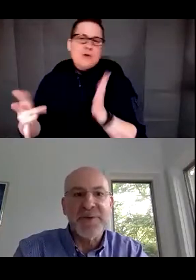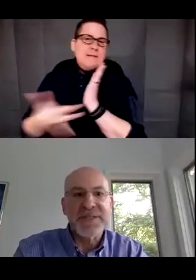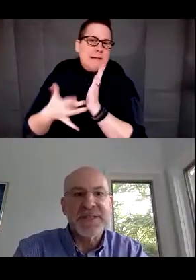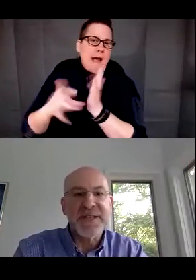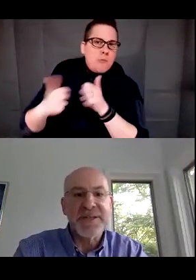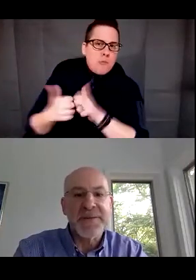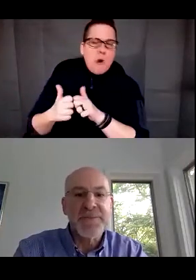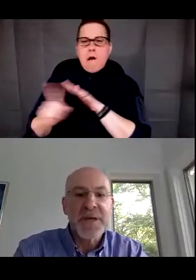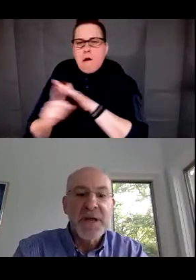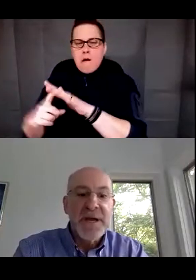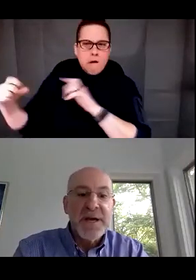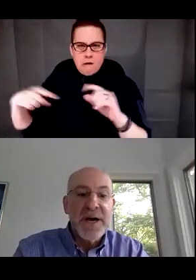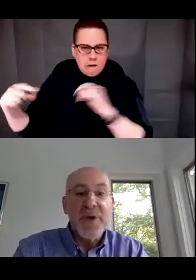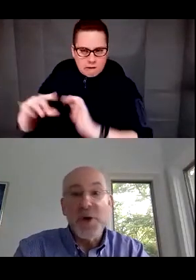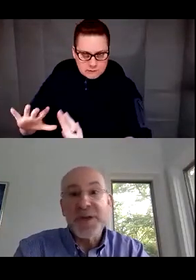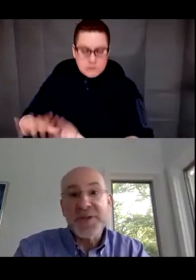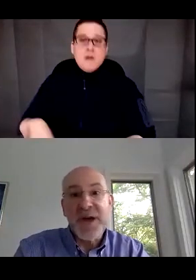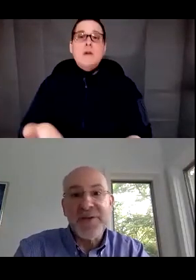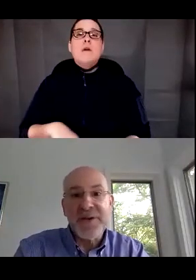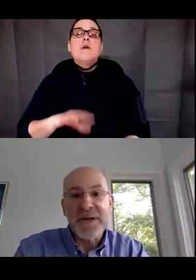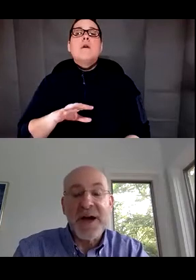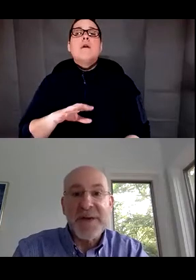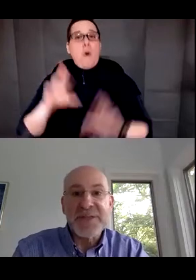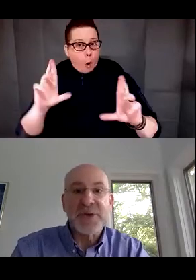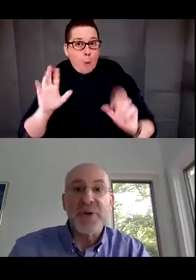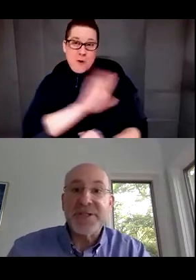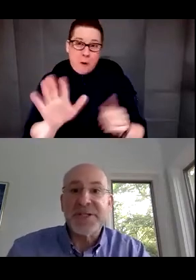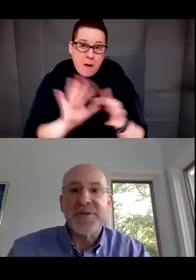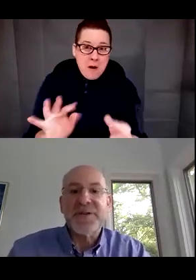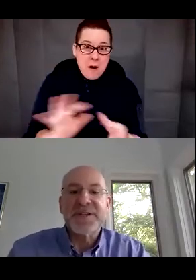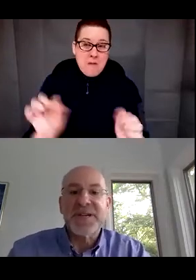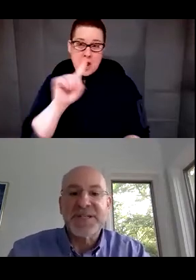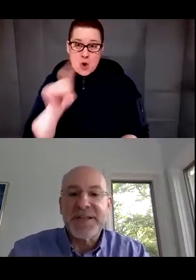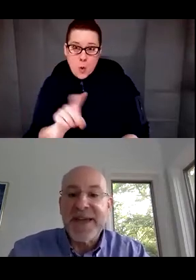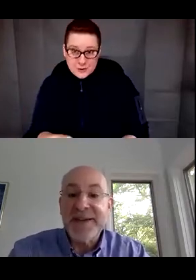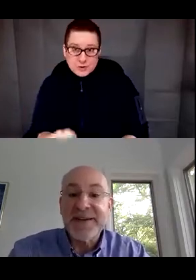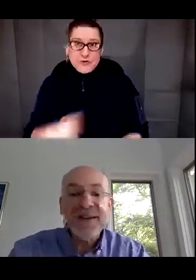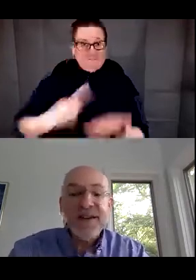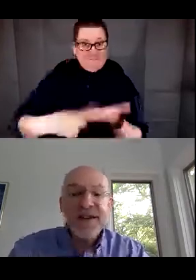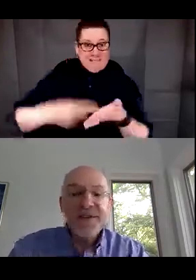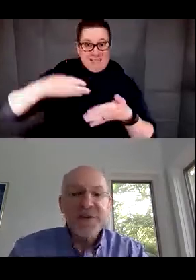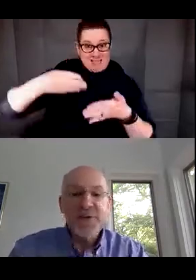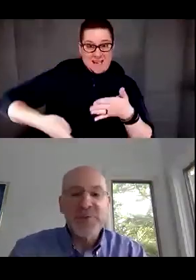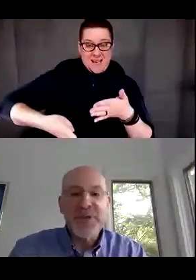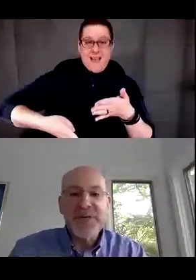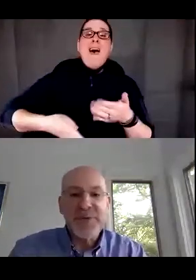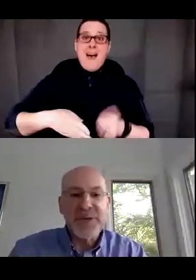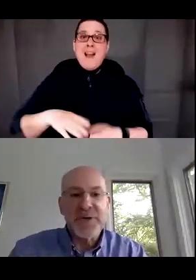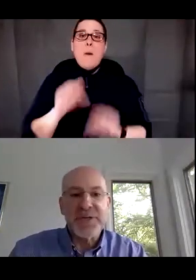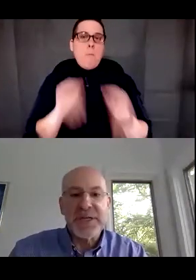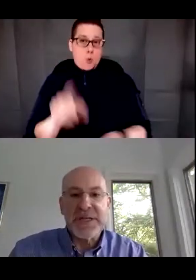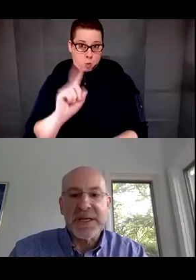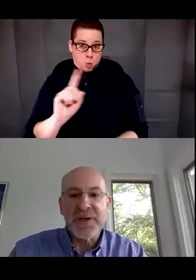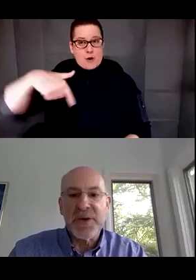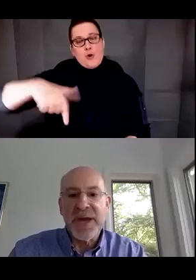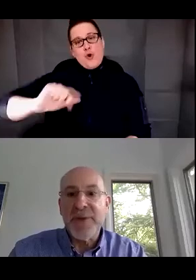around the presentation. We hope that you have comments or questions for the discussion at the end. And if you do, please put those